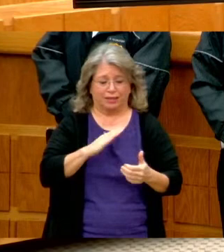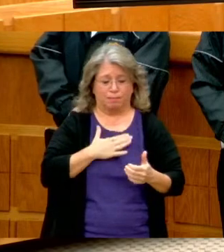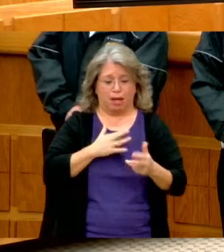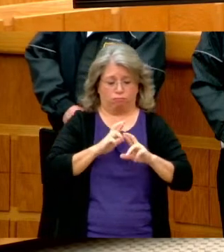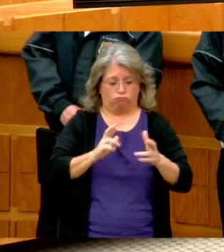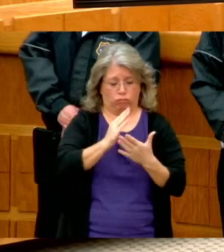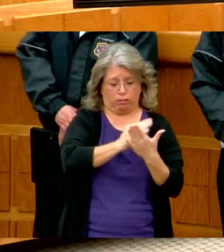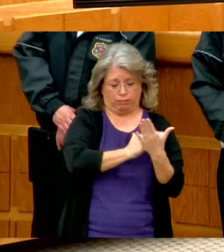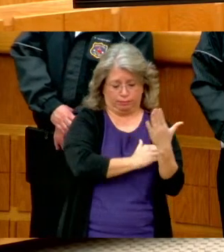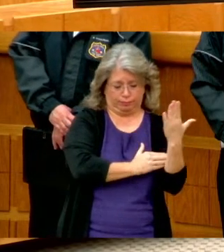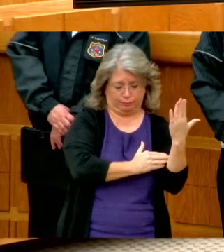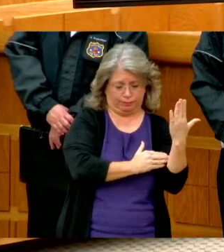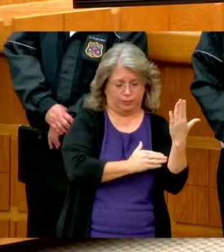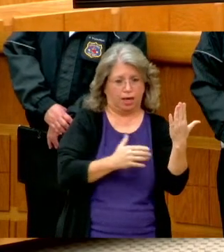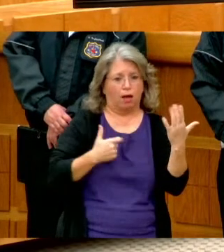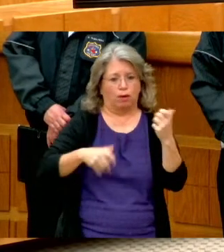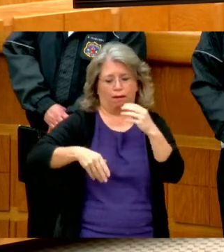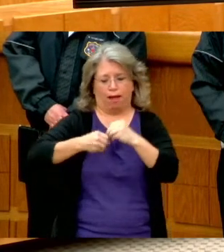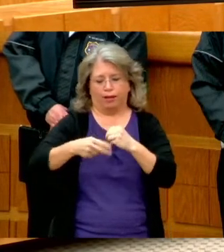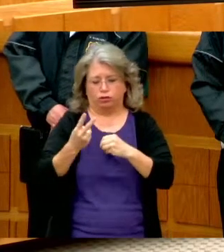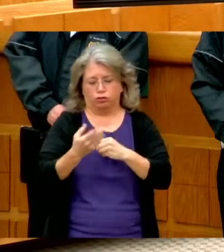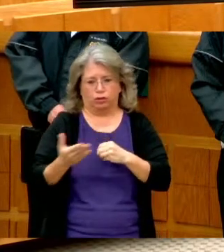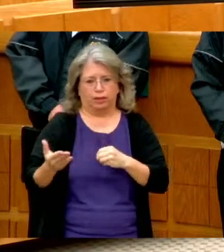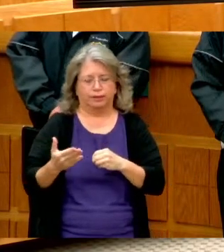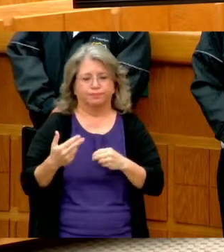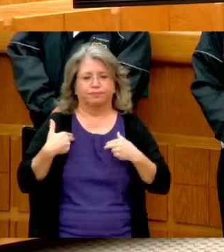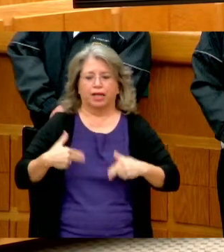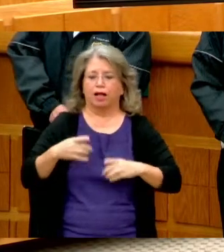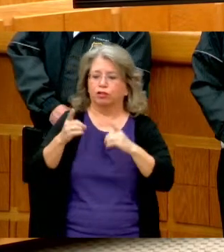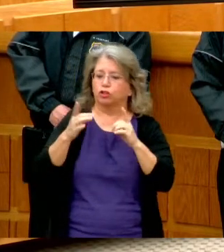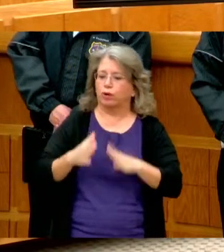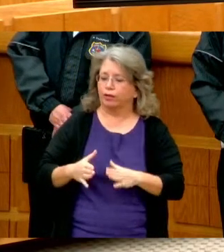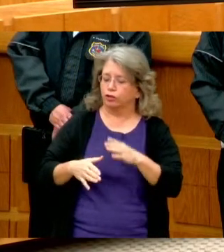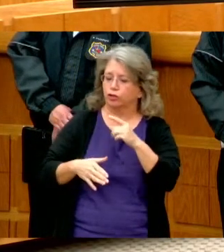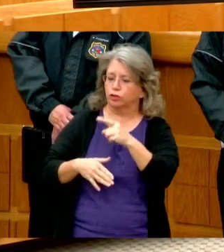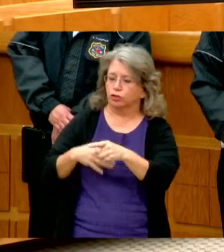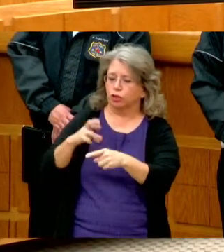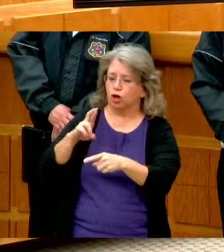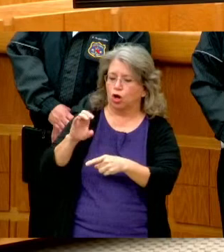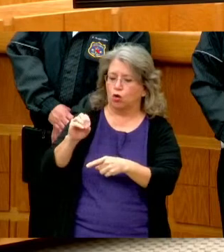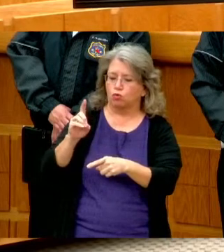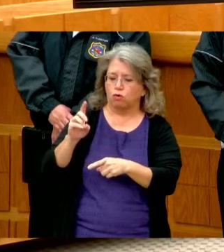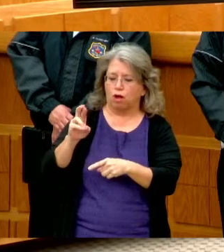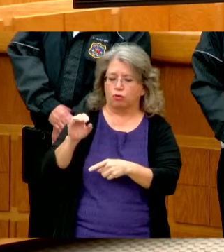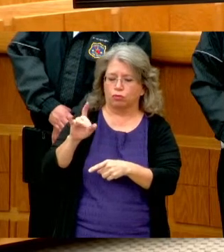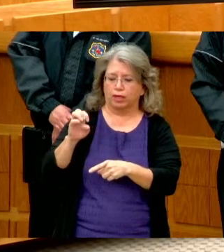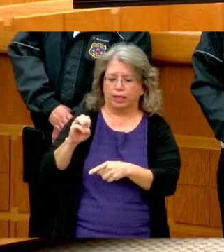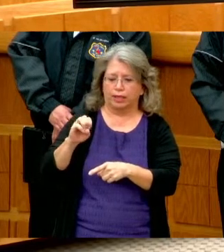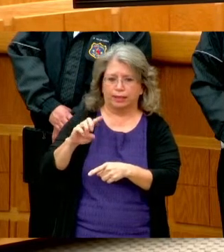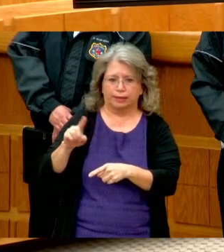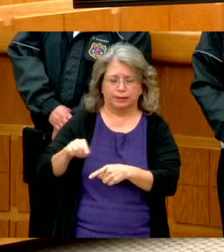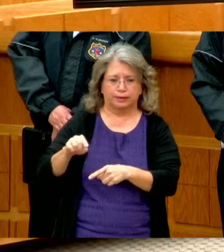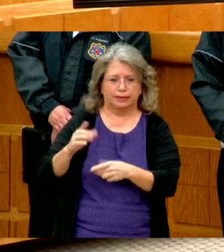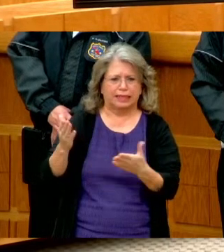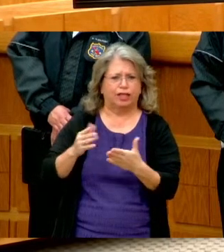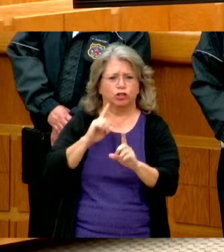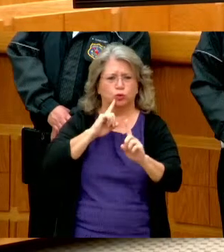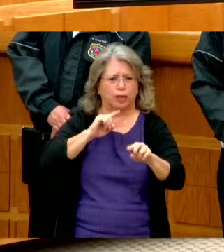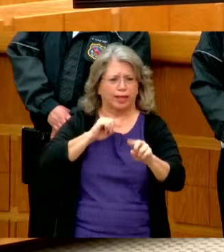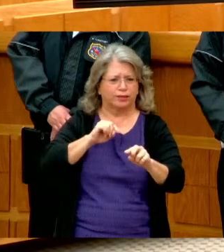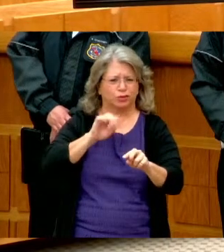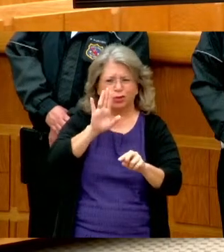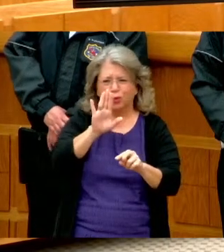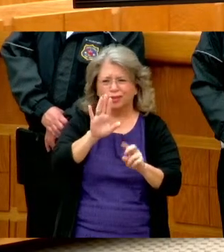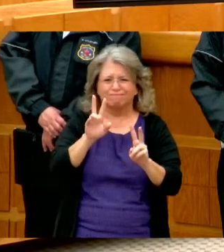things. One is Health Director, housekeeping. Health Director Rodriguez is here to answer, I would say, your